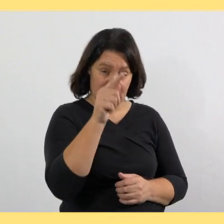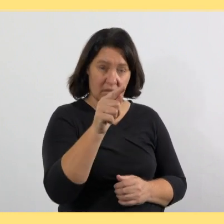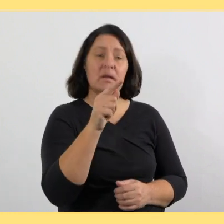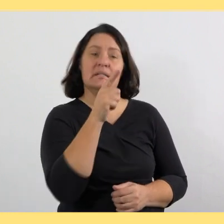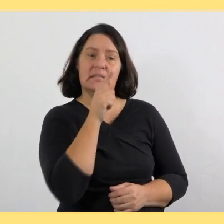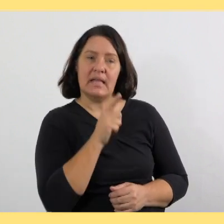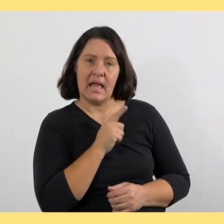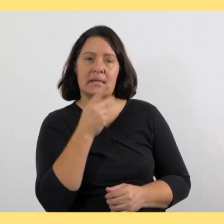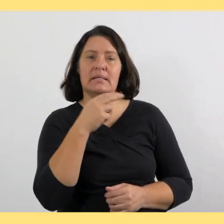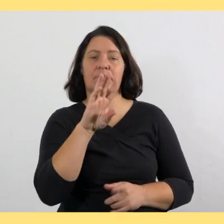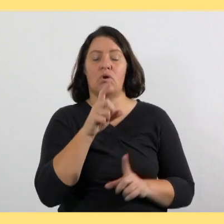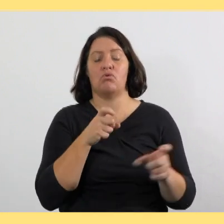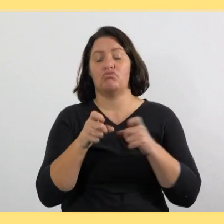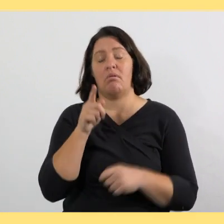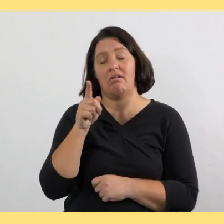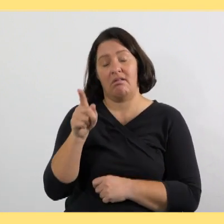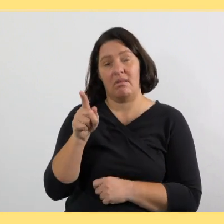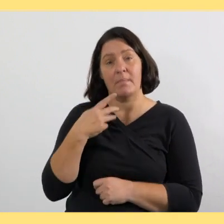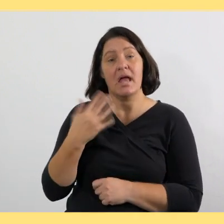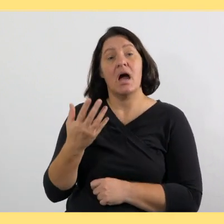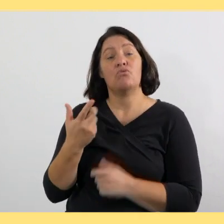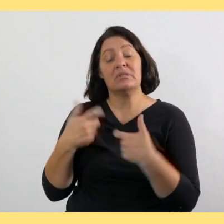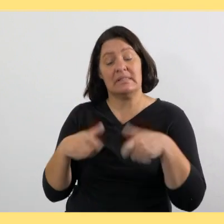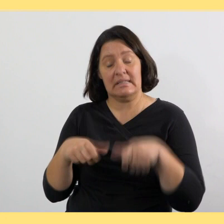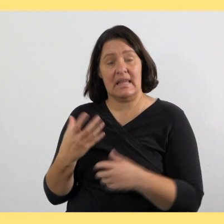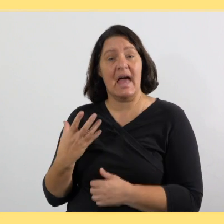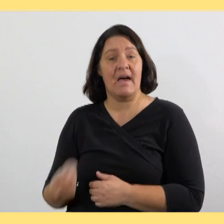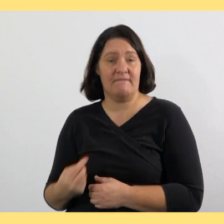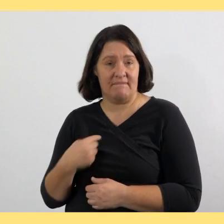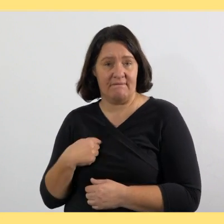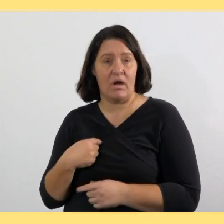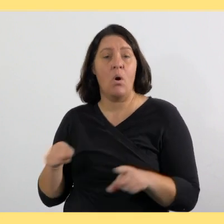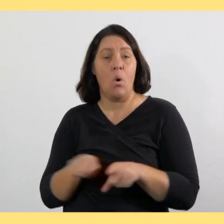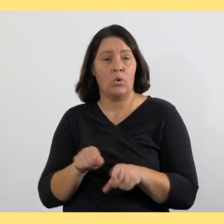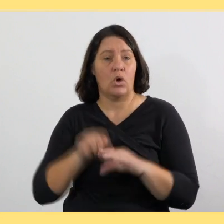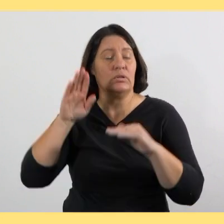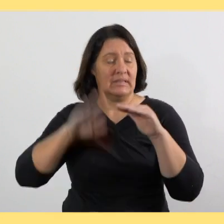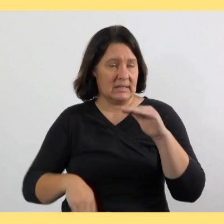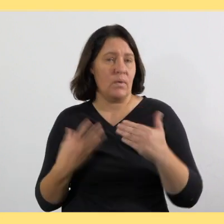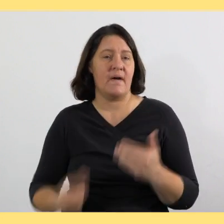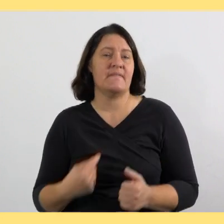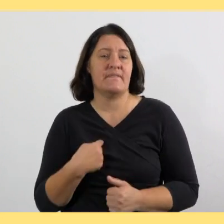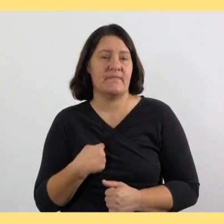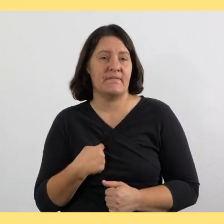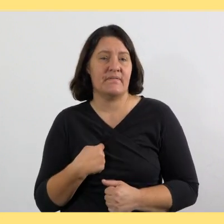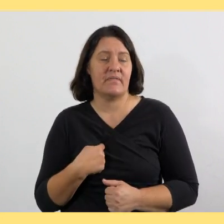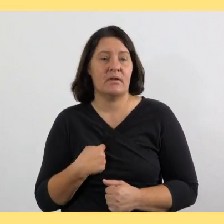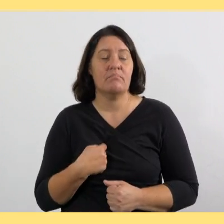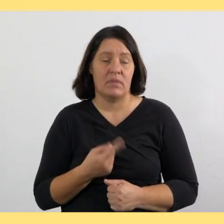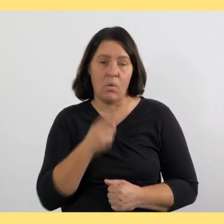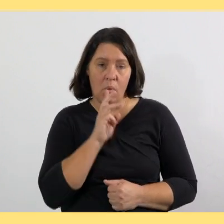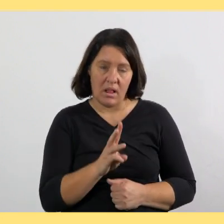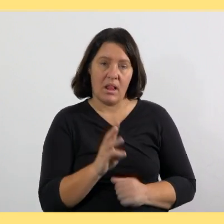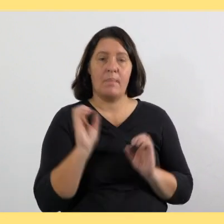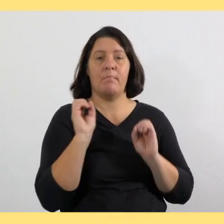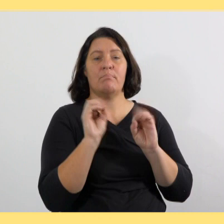am told debtors control. I have receipts. I also have discounts. That means I'm